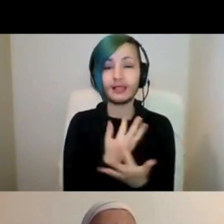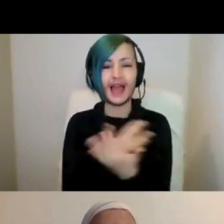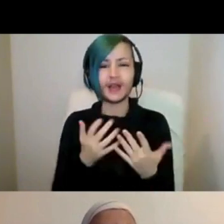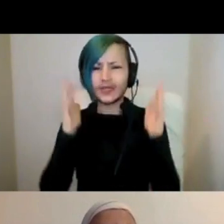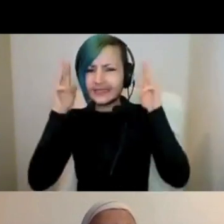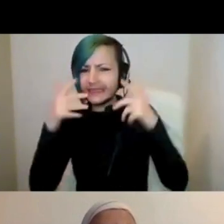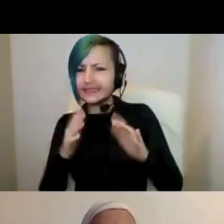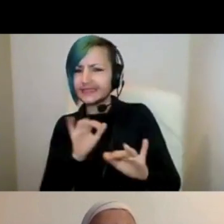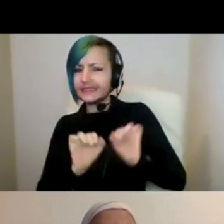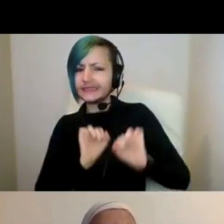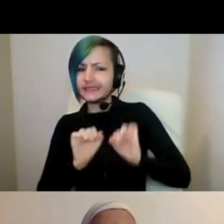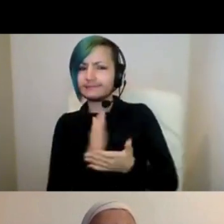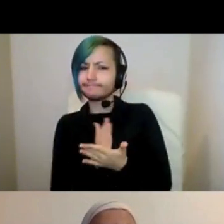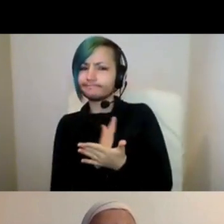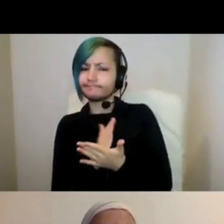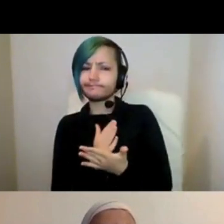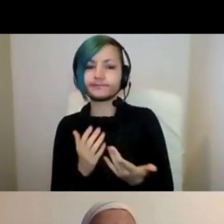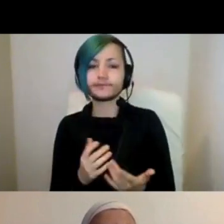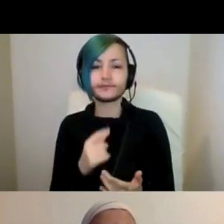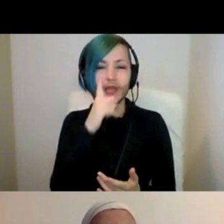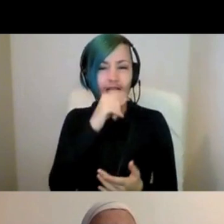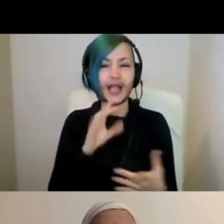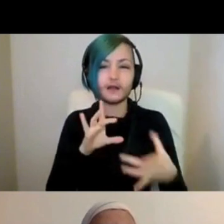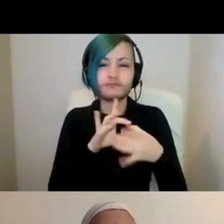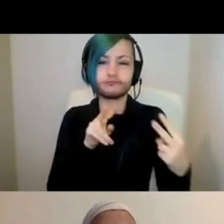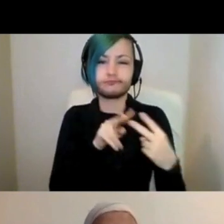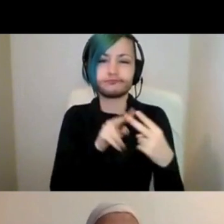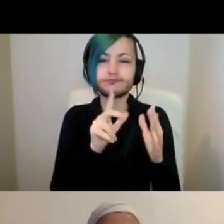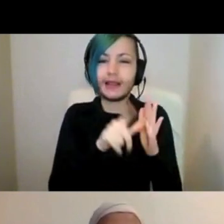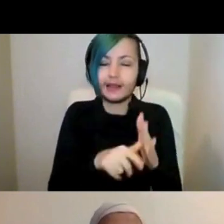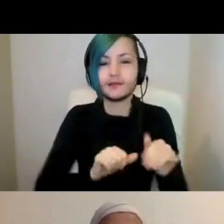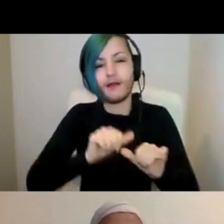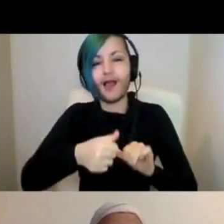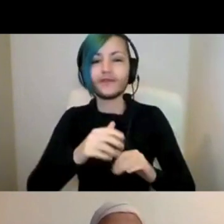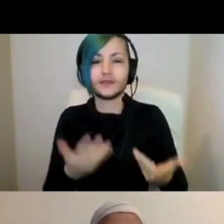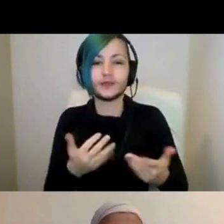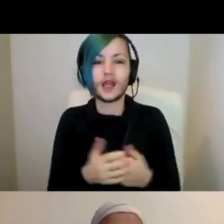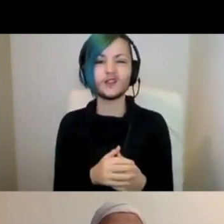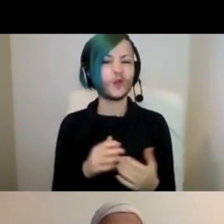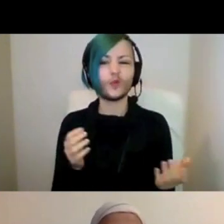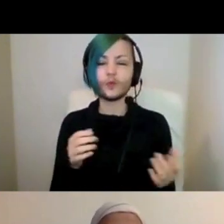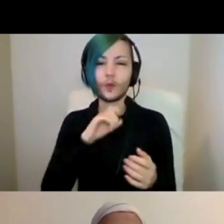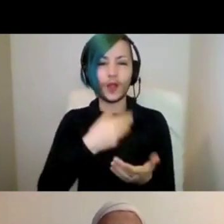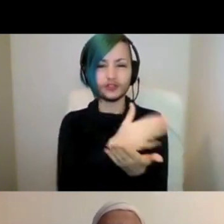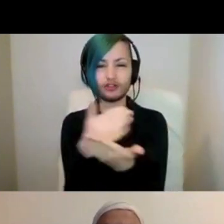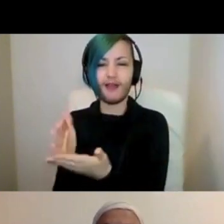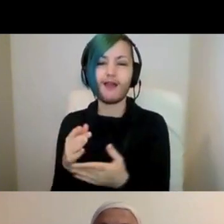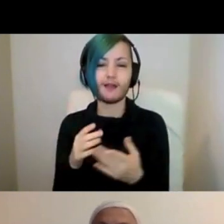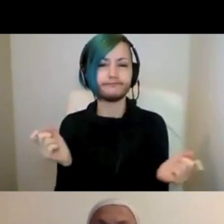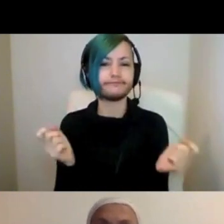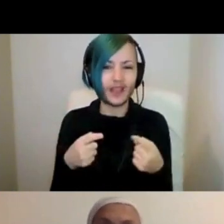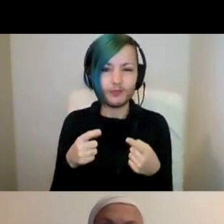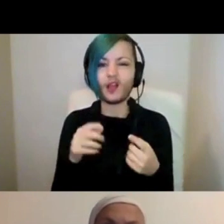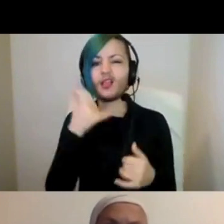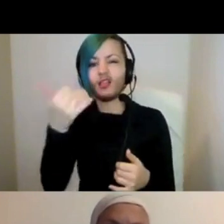ask any questions about that, get in touch with us after the session, get in contact with us. All our contact details will be circulated at the end. So